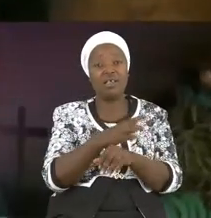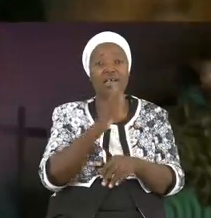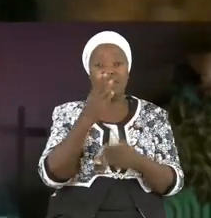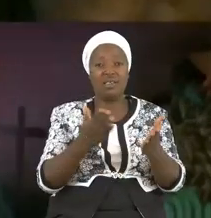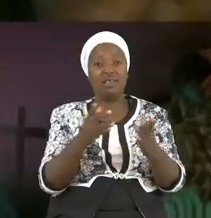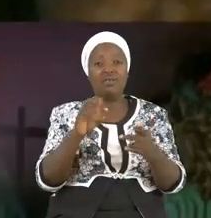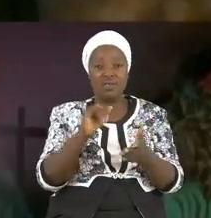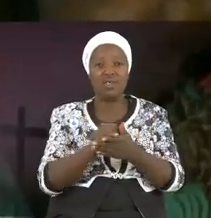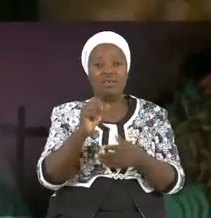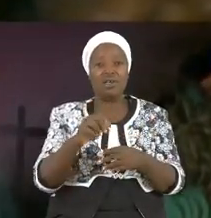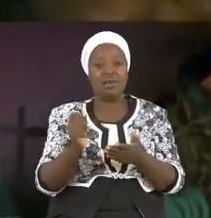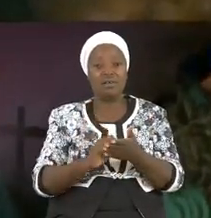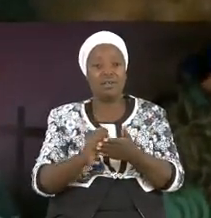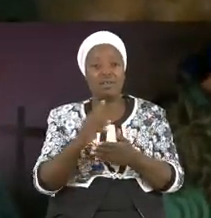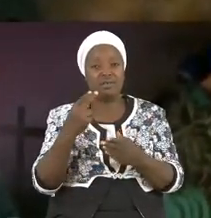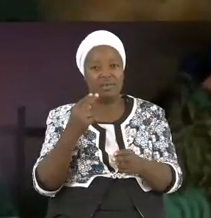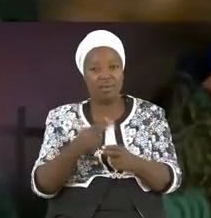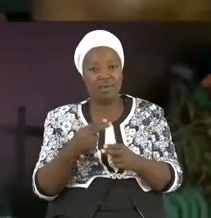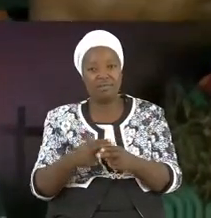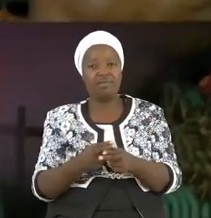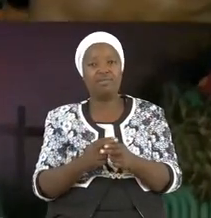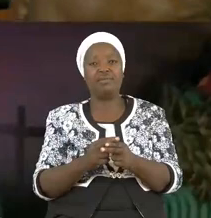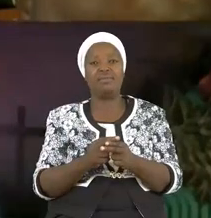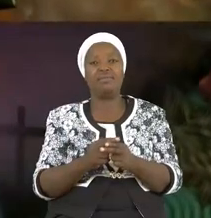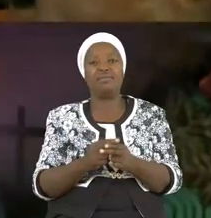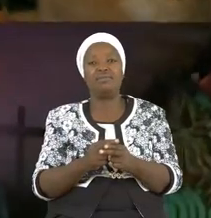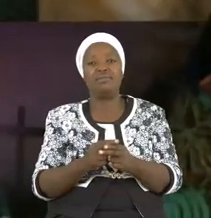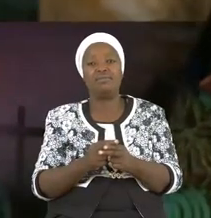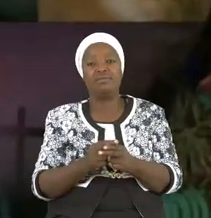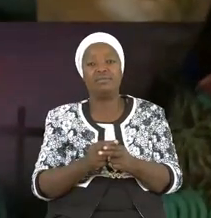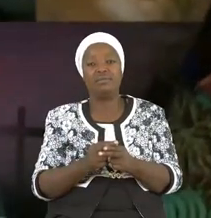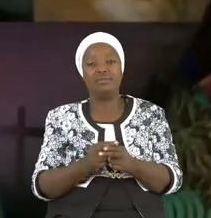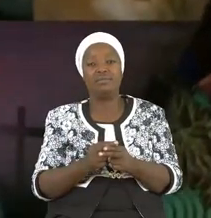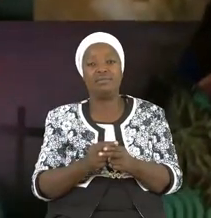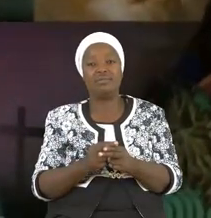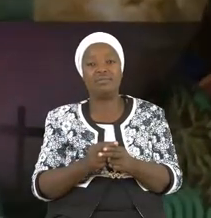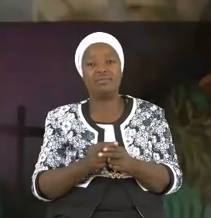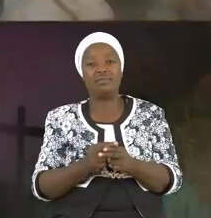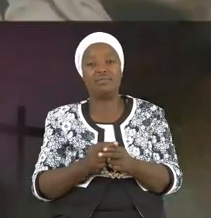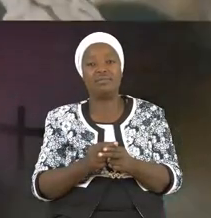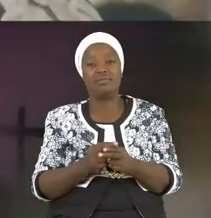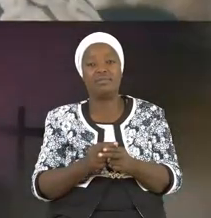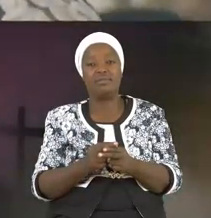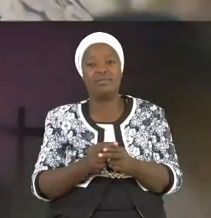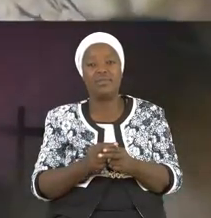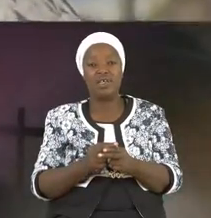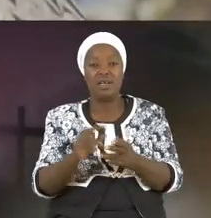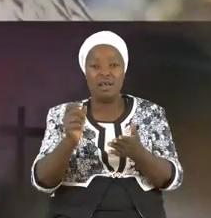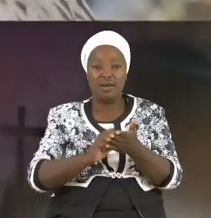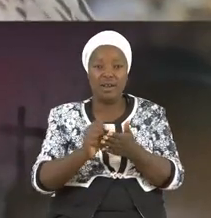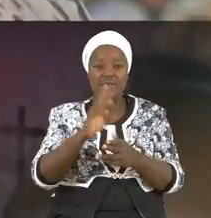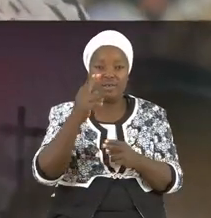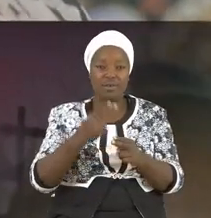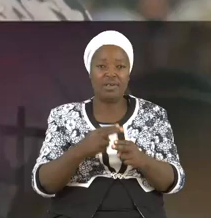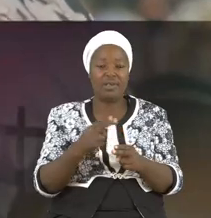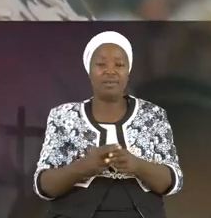you. And so give them all that they request from you. And now you